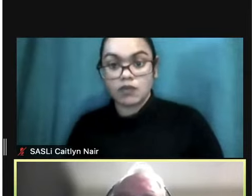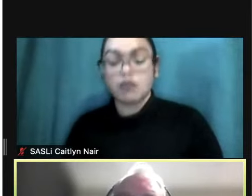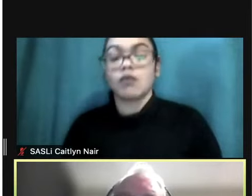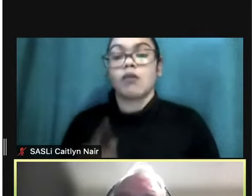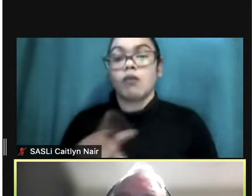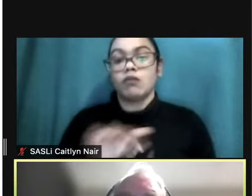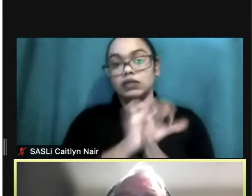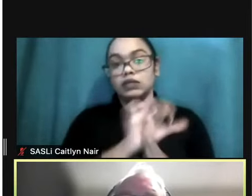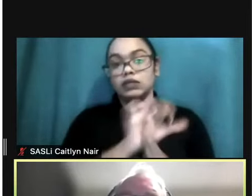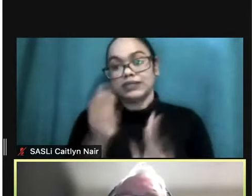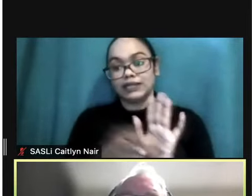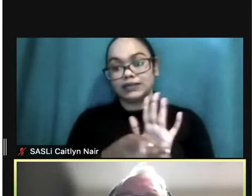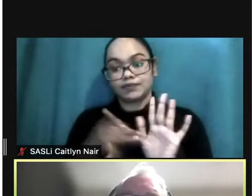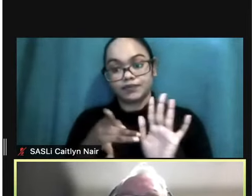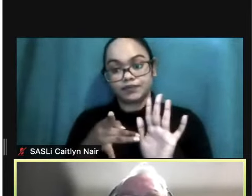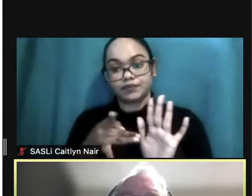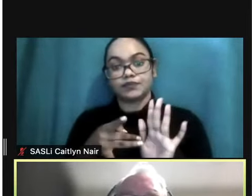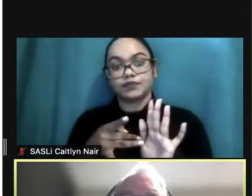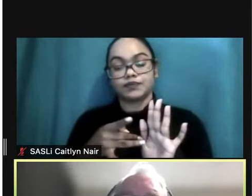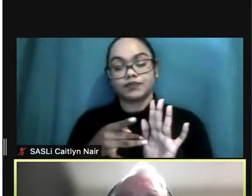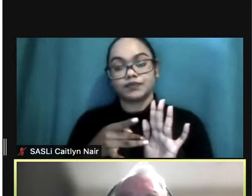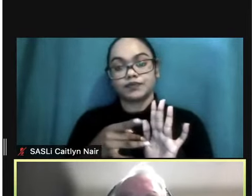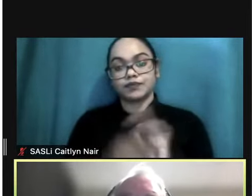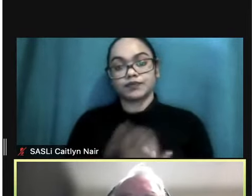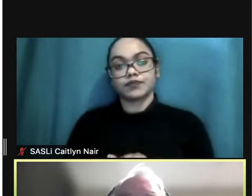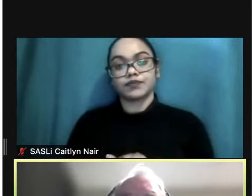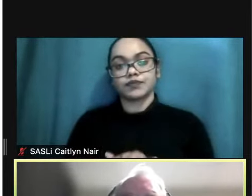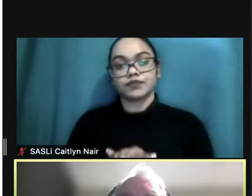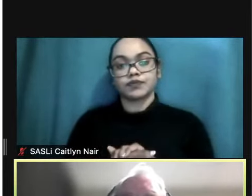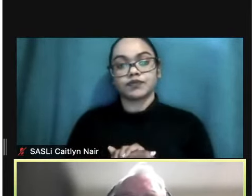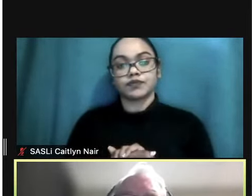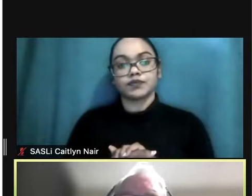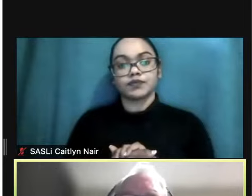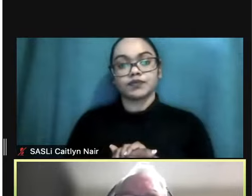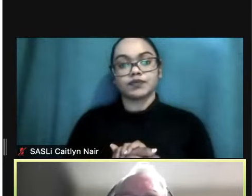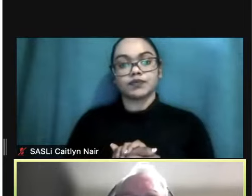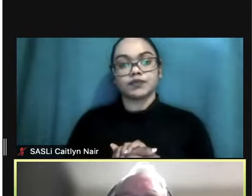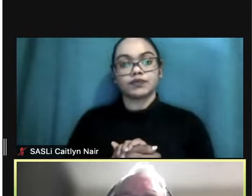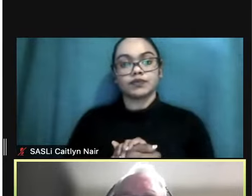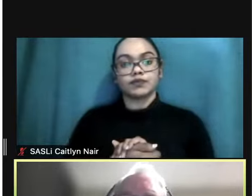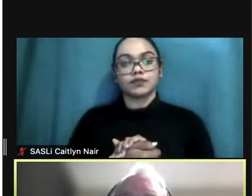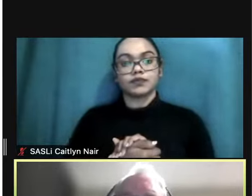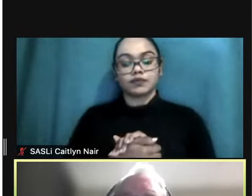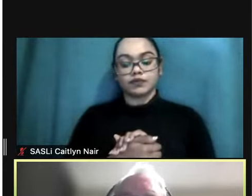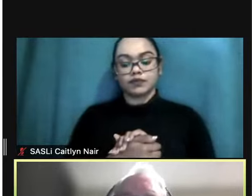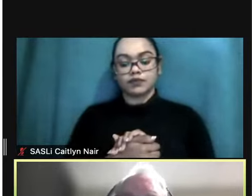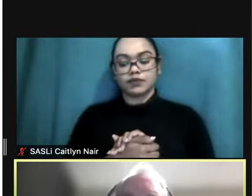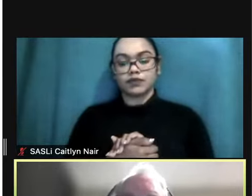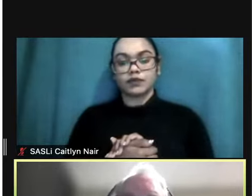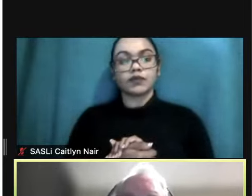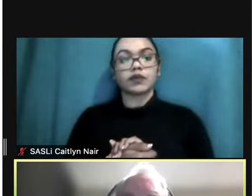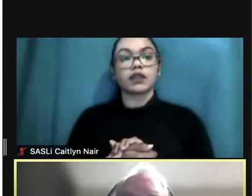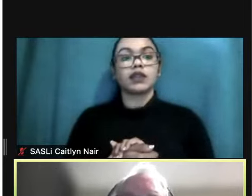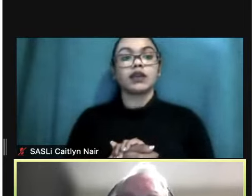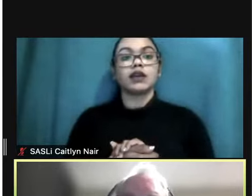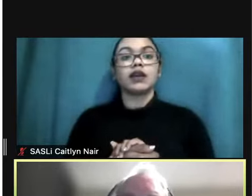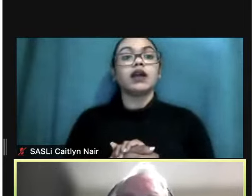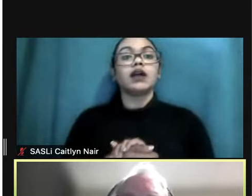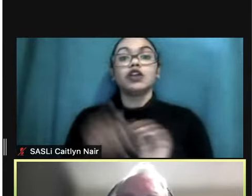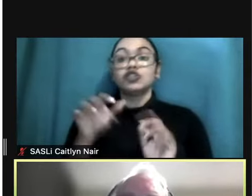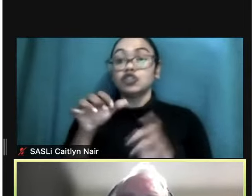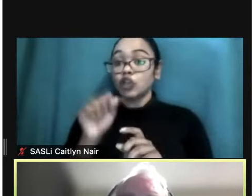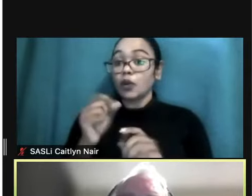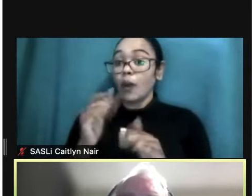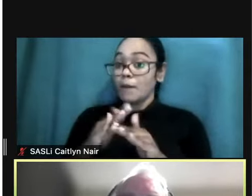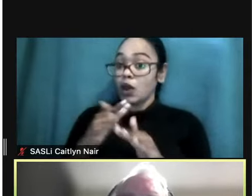next slide, again, this is data because the NHLS collects such strong